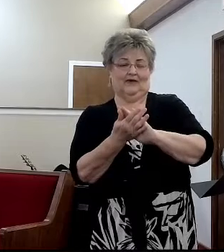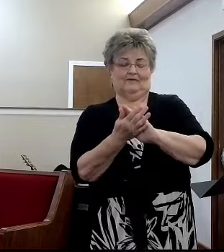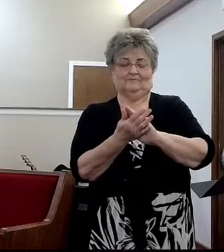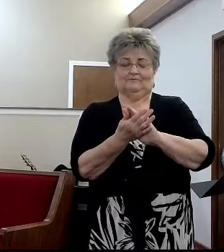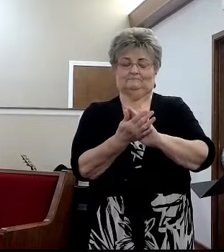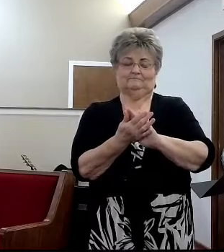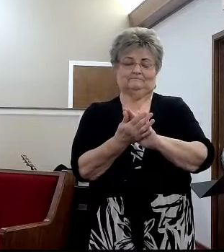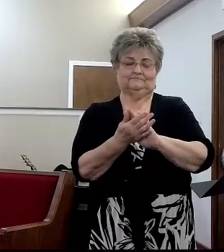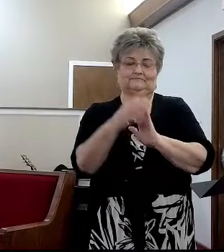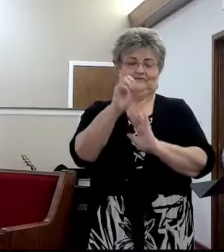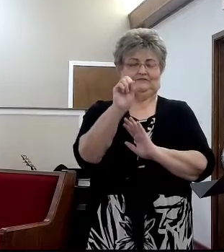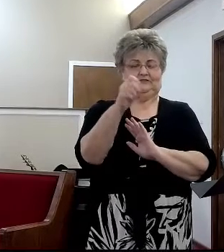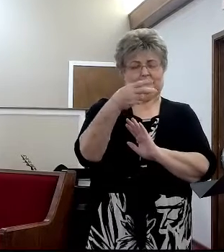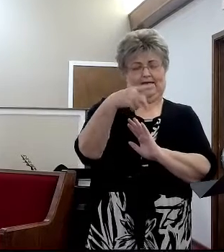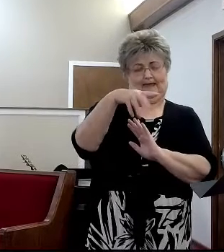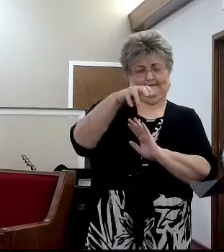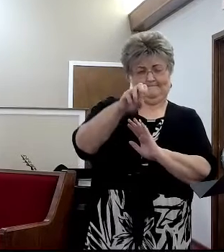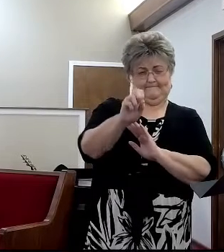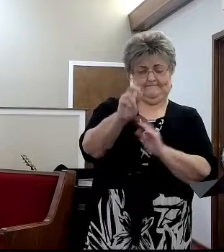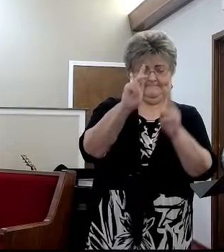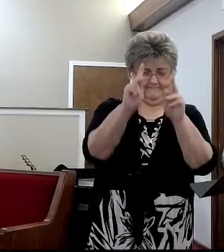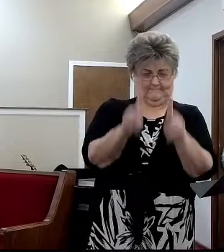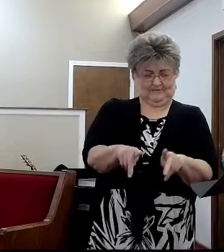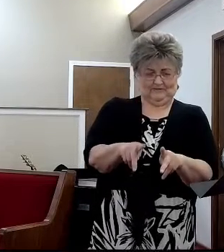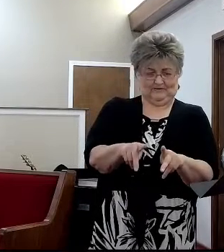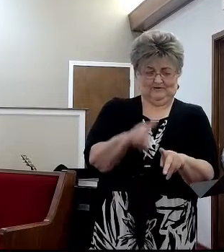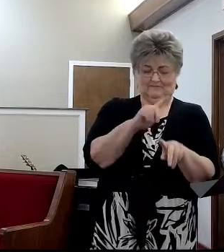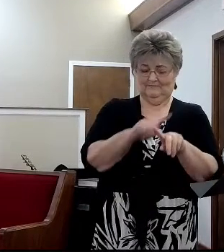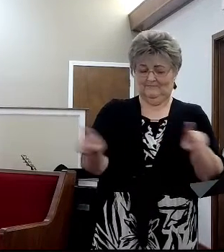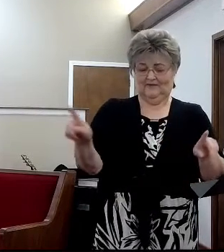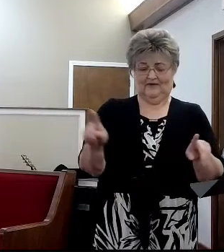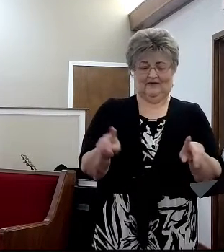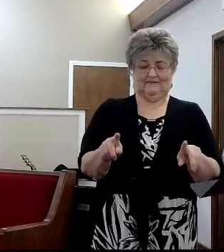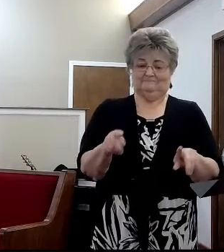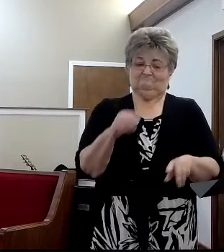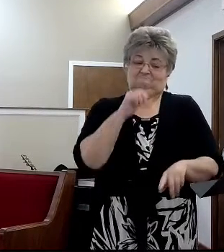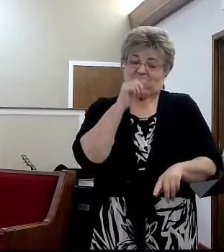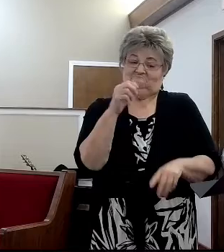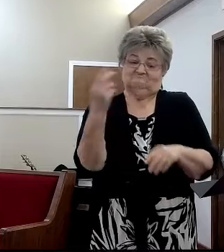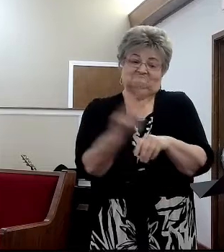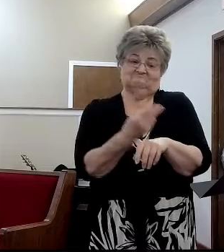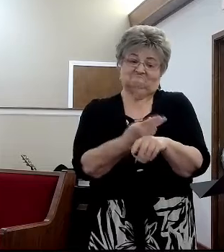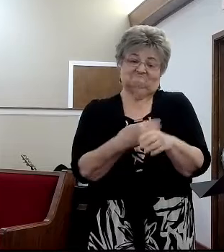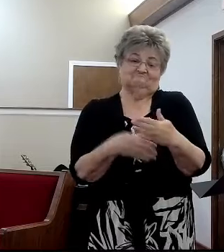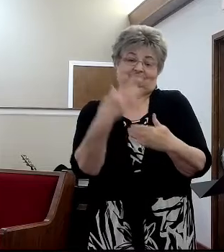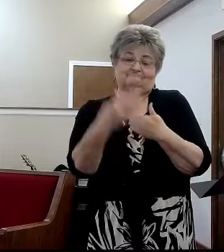You don't even really got to use it past the first week, because that's what we do anyway.